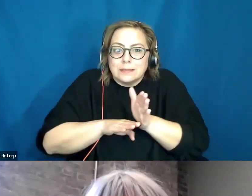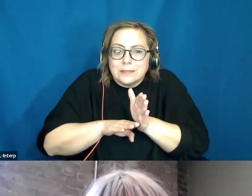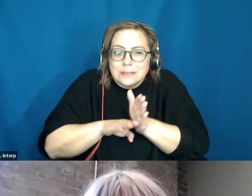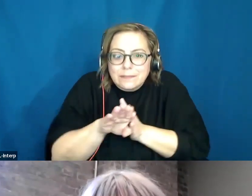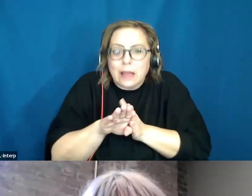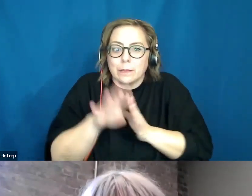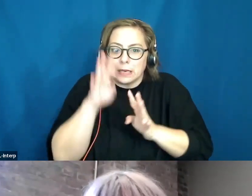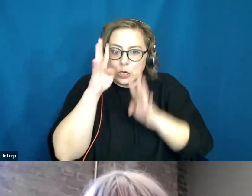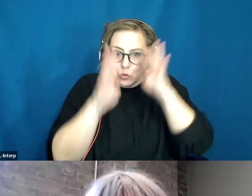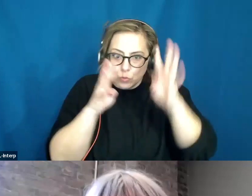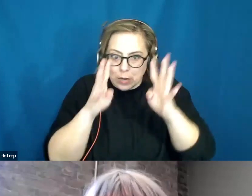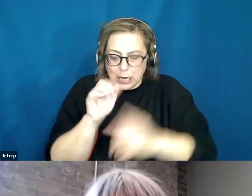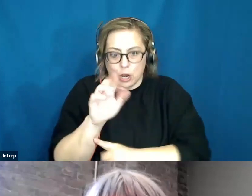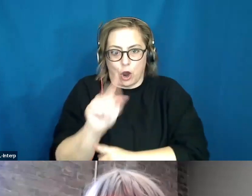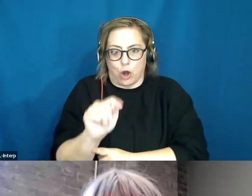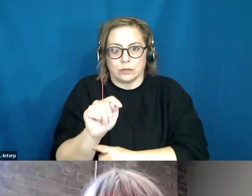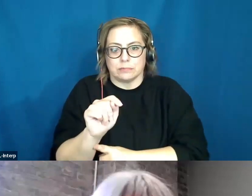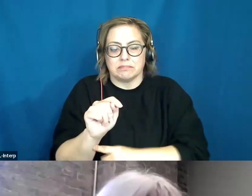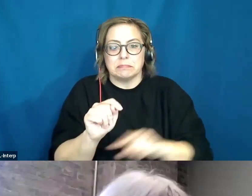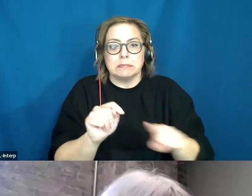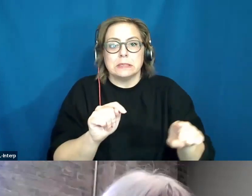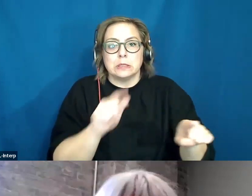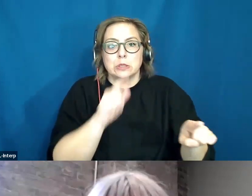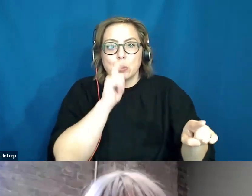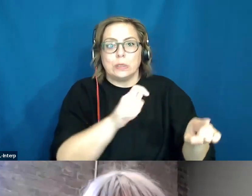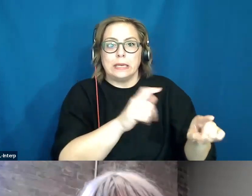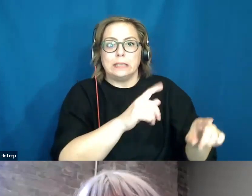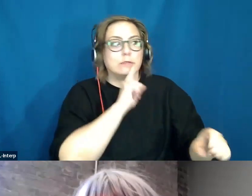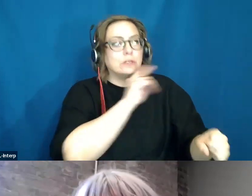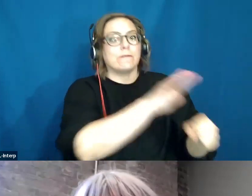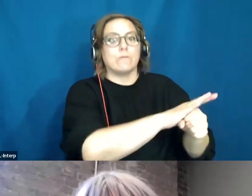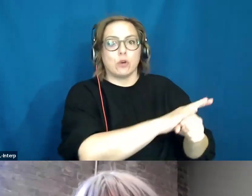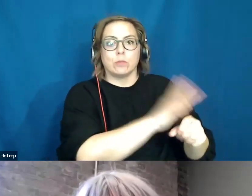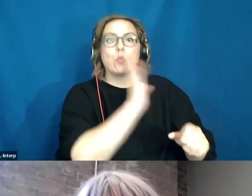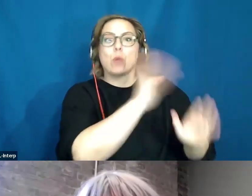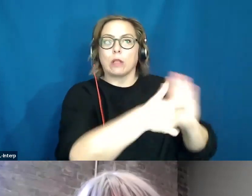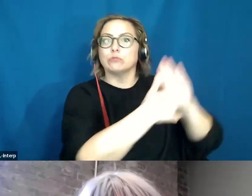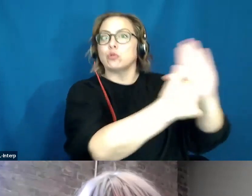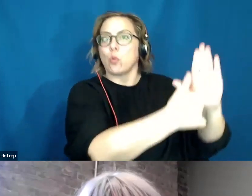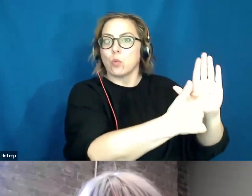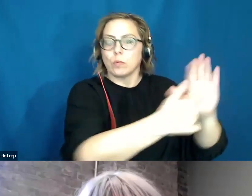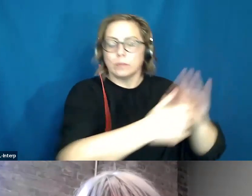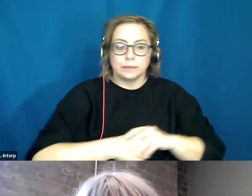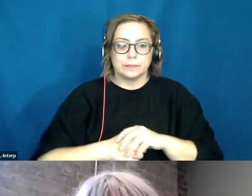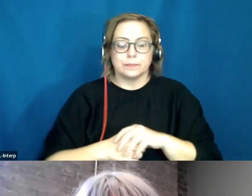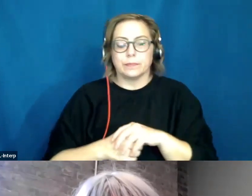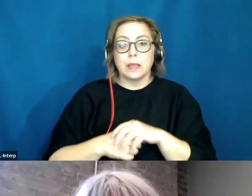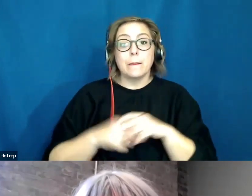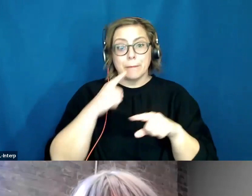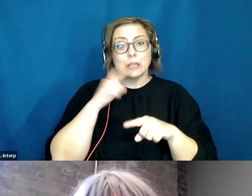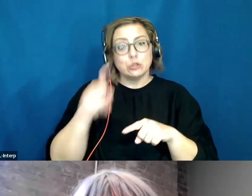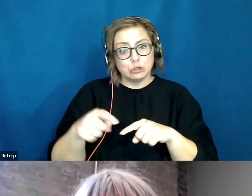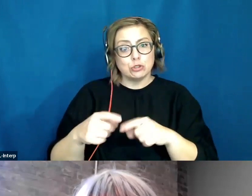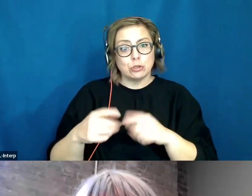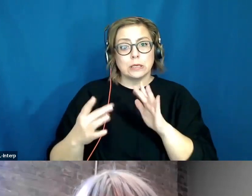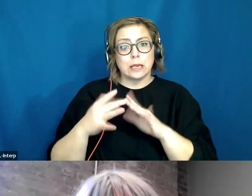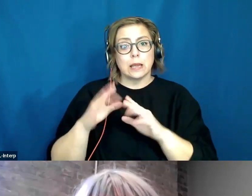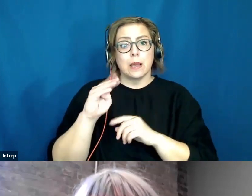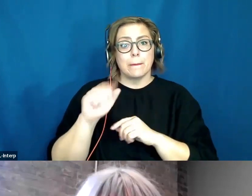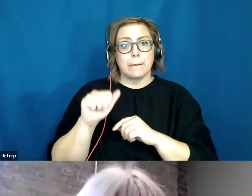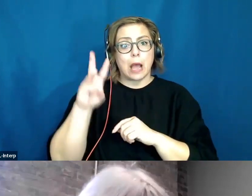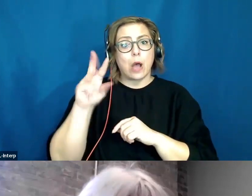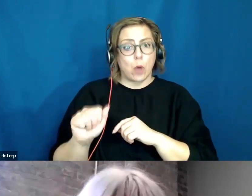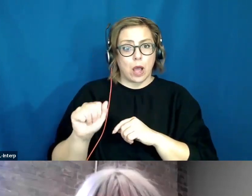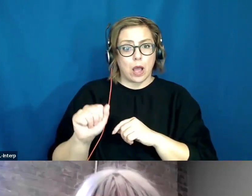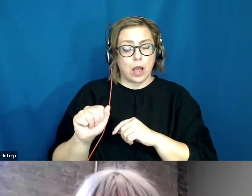So if I wouldn't worry about that, but I would encourage you to connect with MAWA if you haven't already, Morgan.